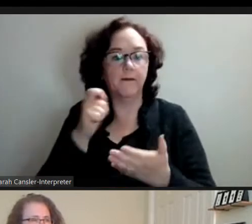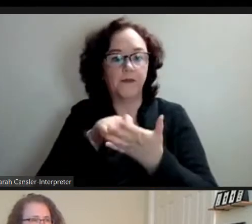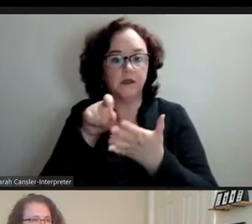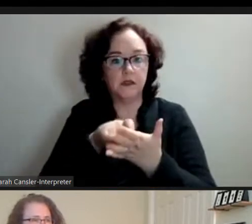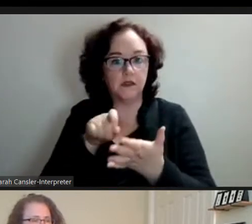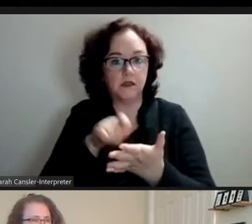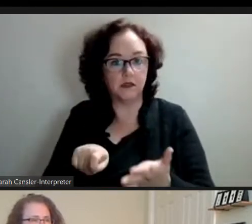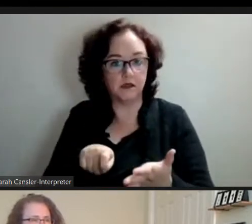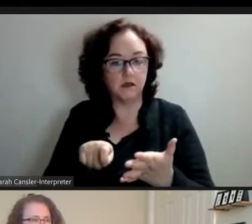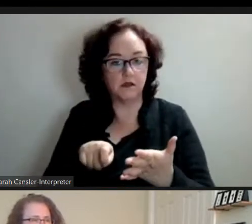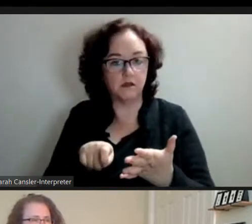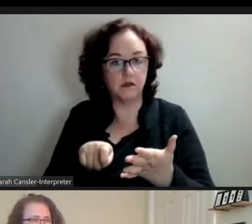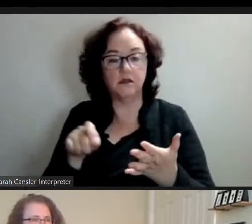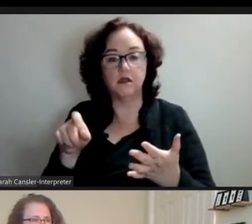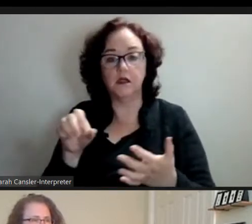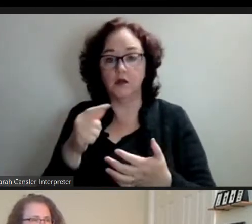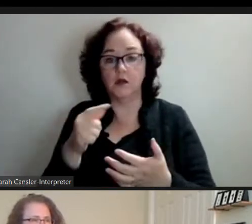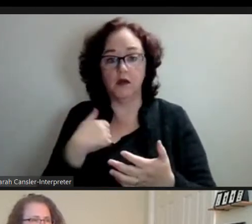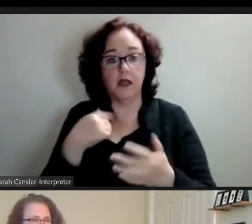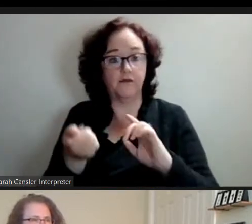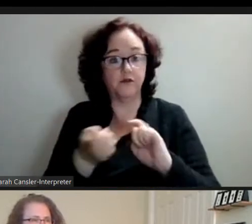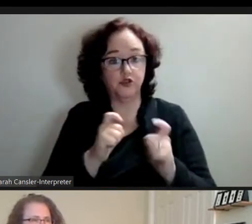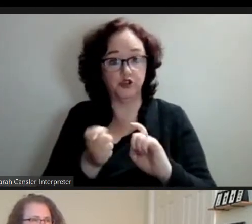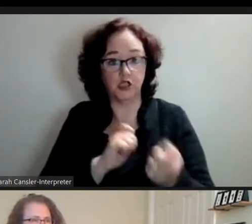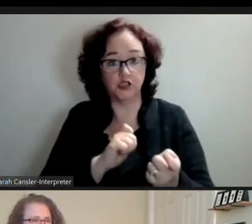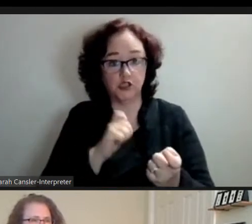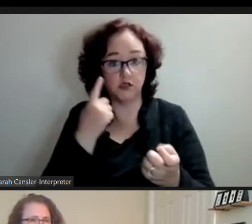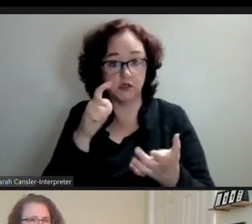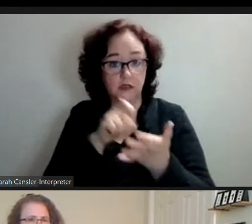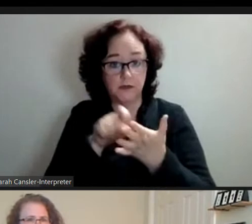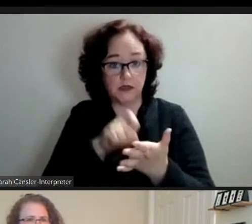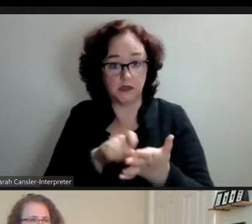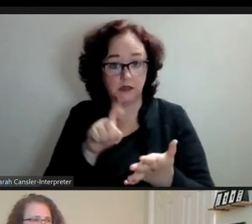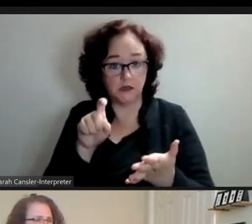anyone have any changes to the minutes?